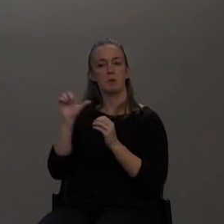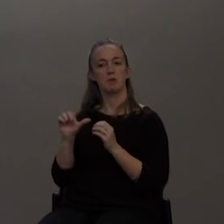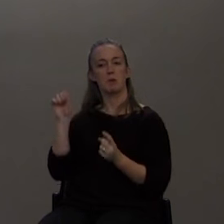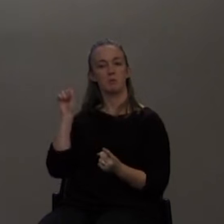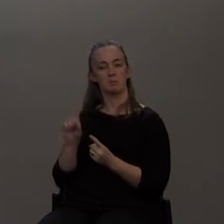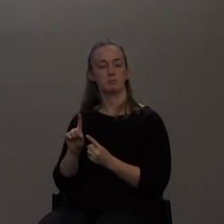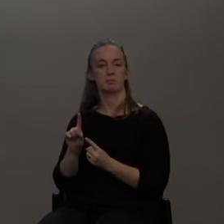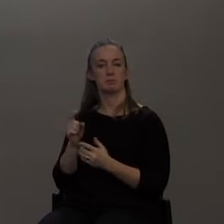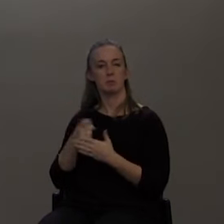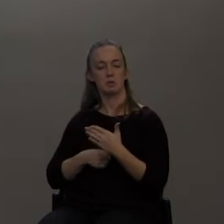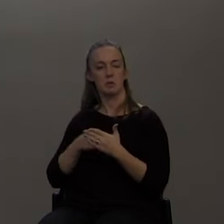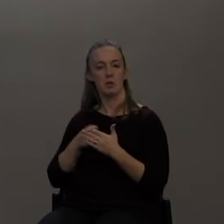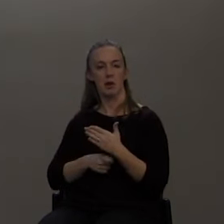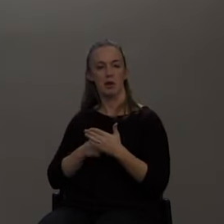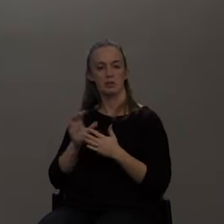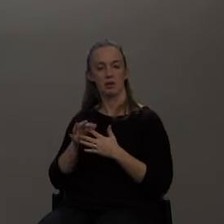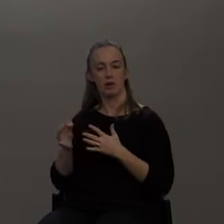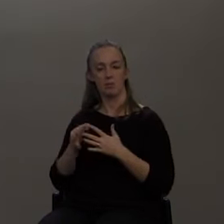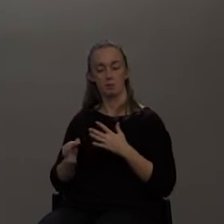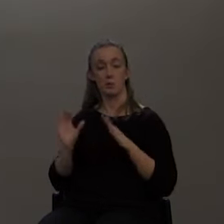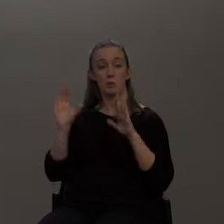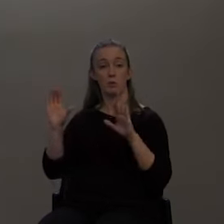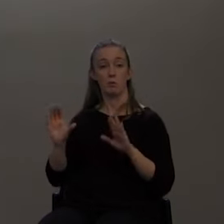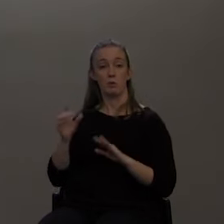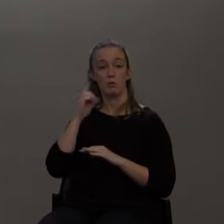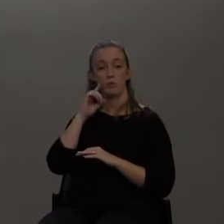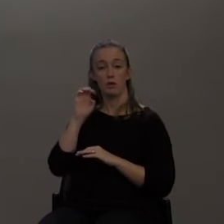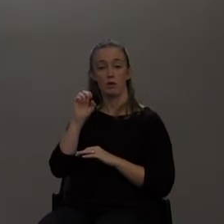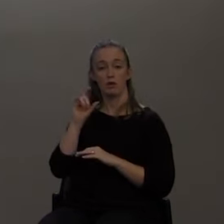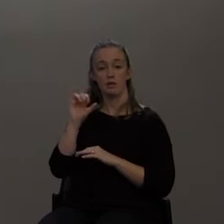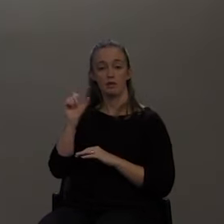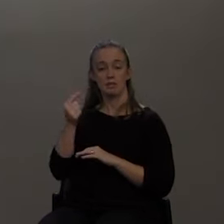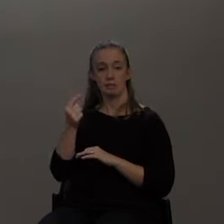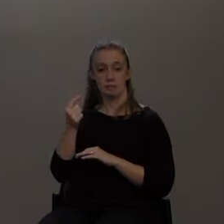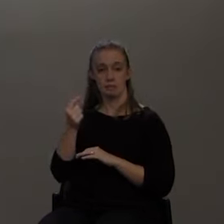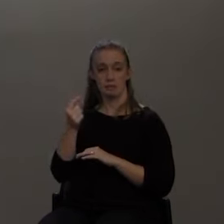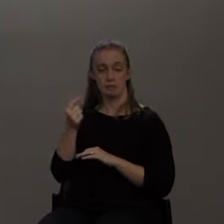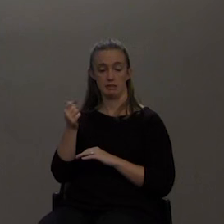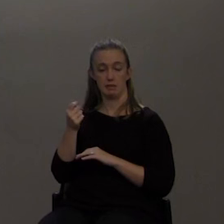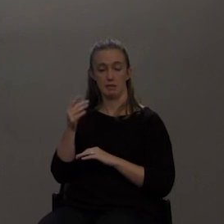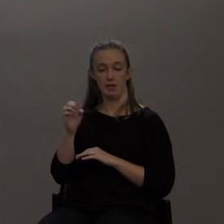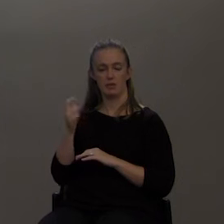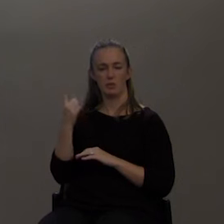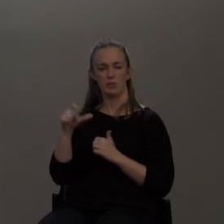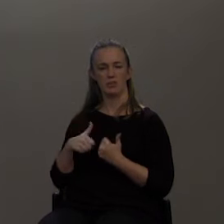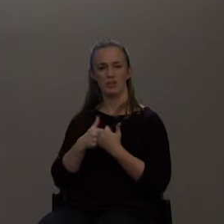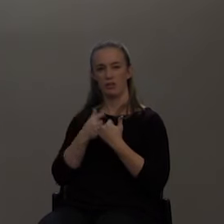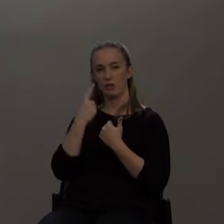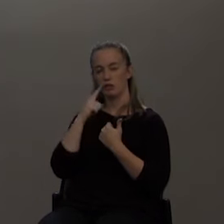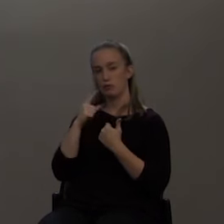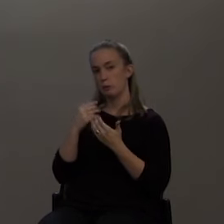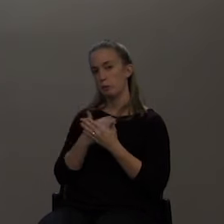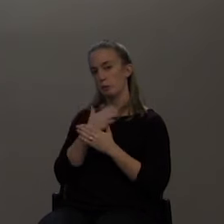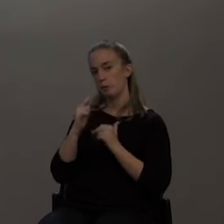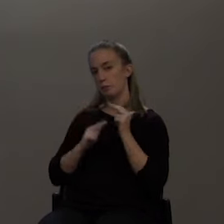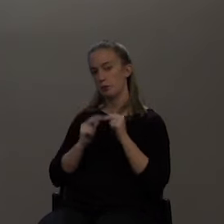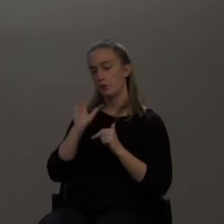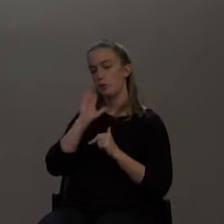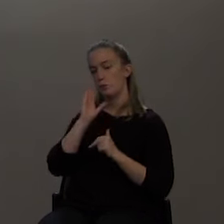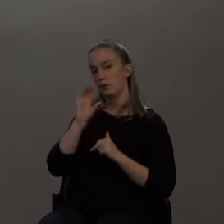our existing space. One of the challenges from a new construction perspective is, will those lease rates